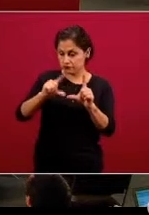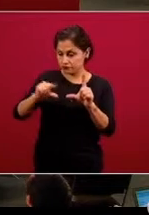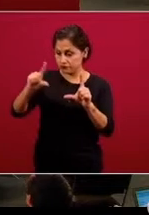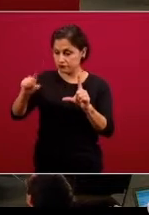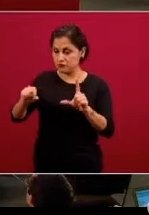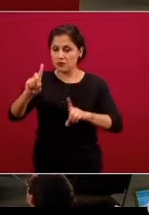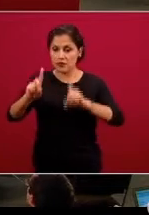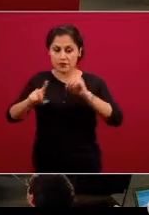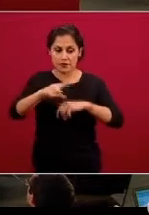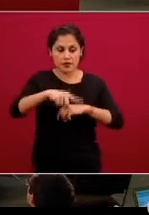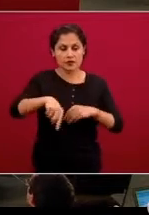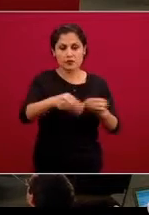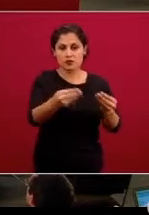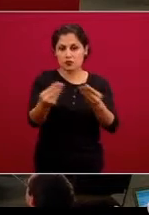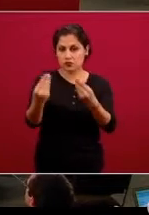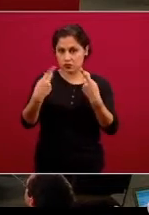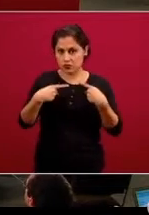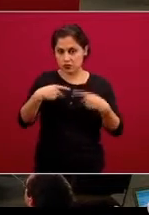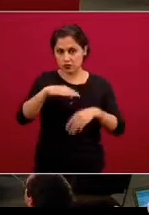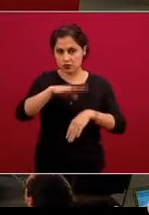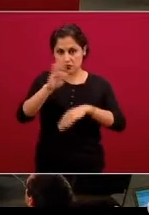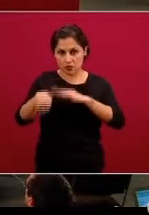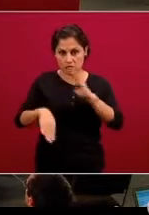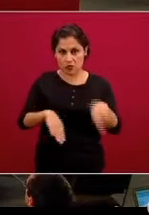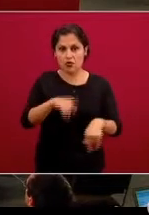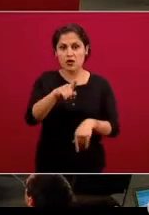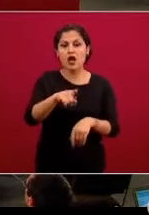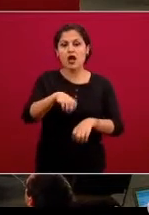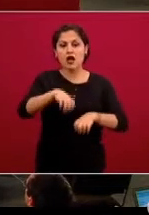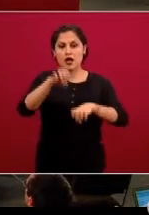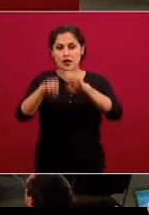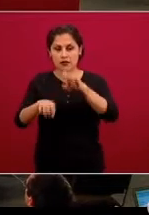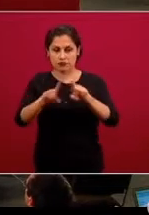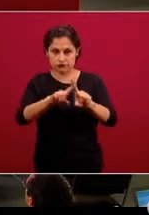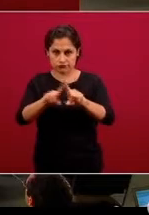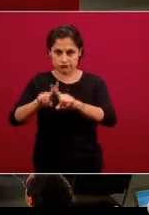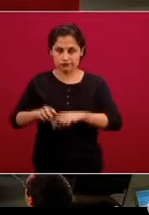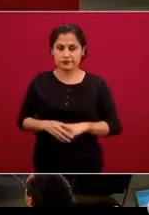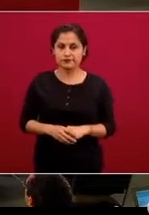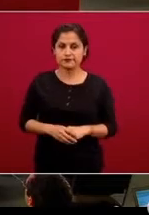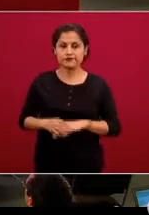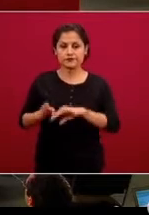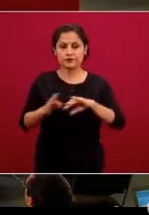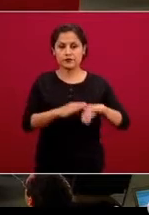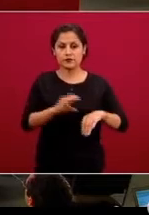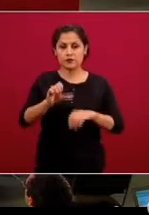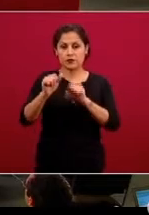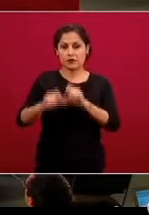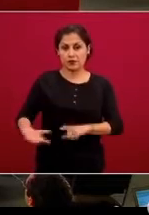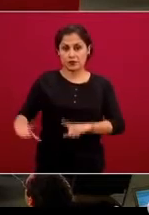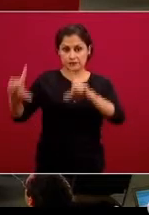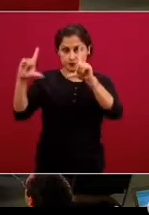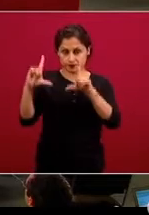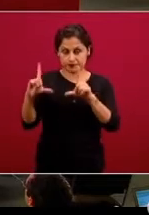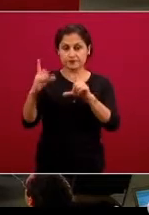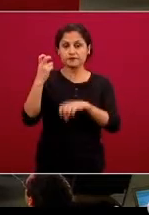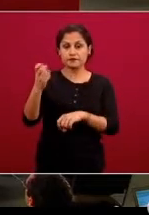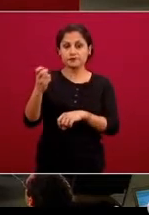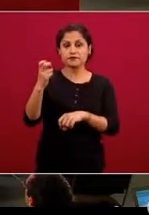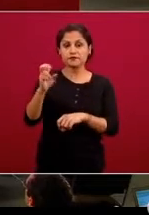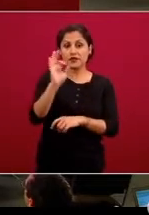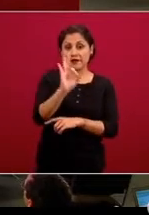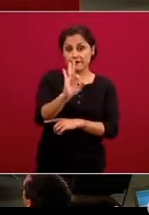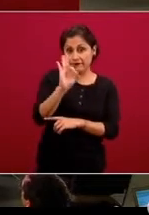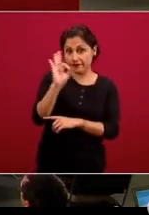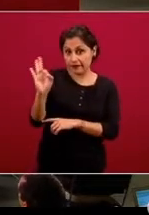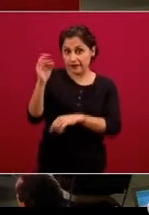Thank you. Here we have deaths distributed by date. This is the date